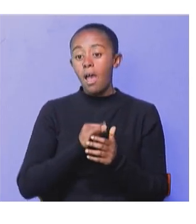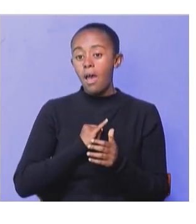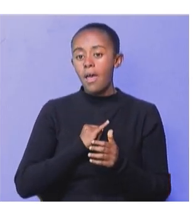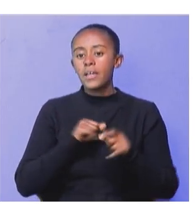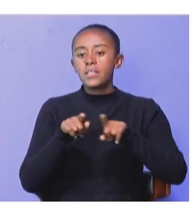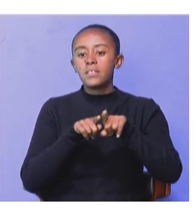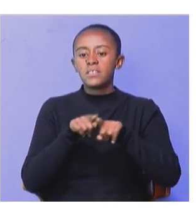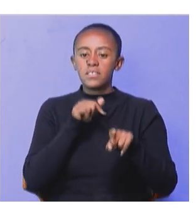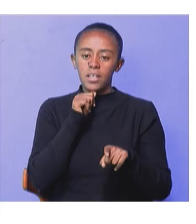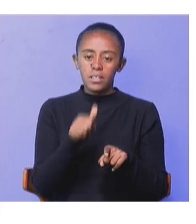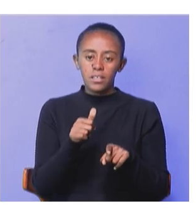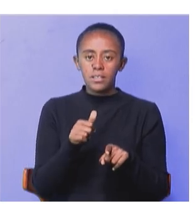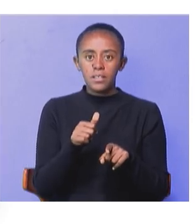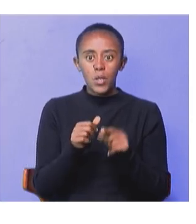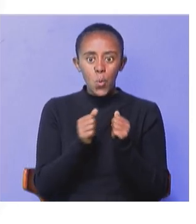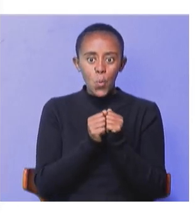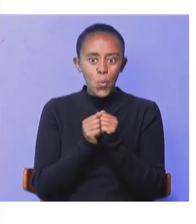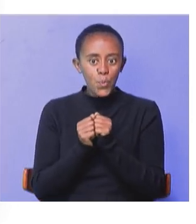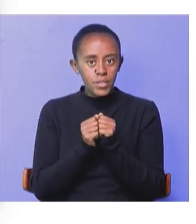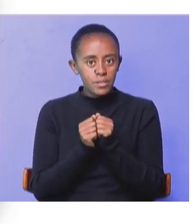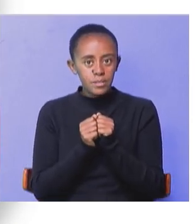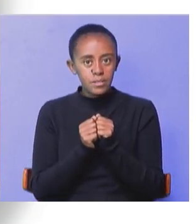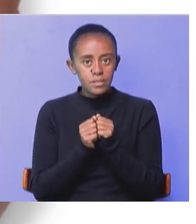disagree with